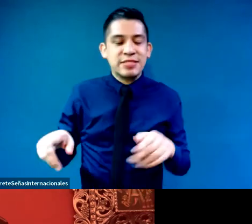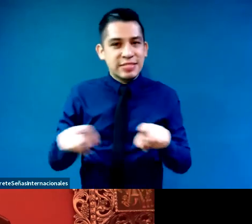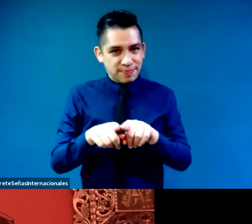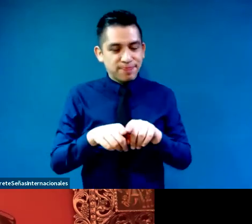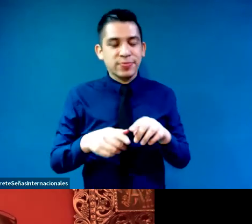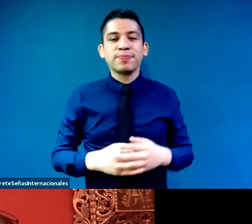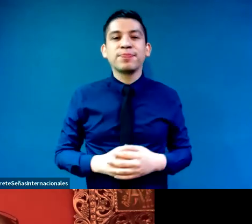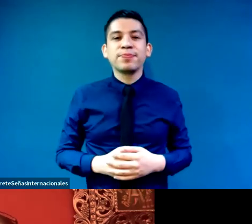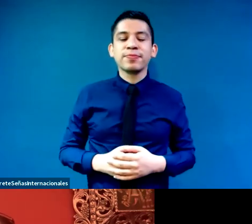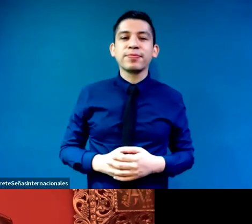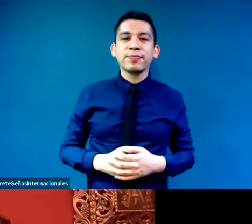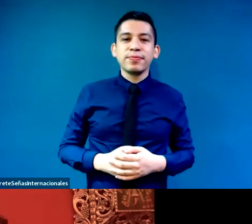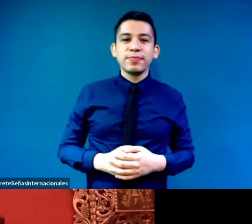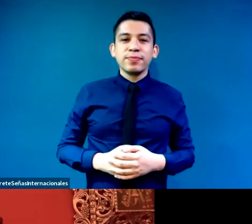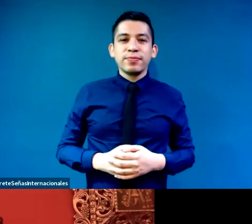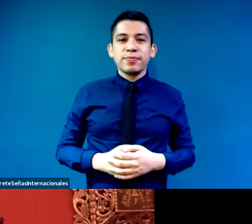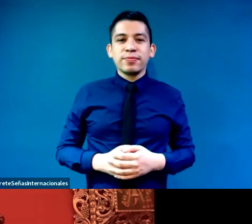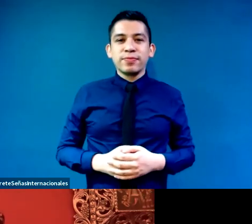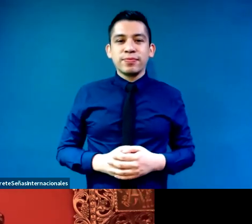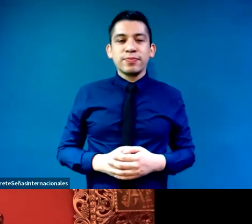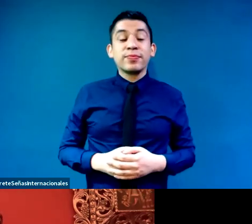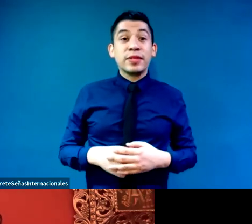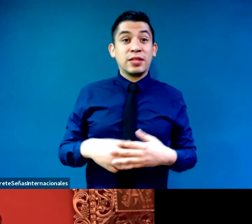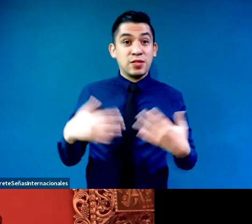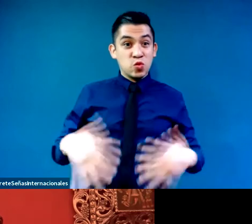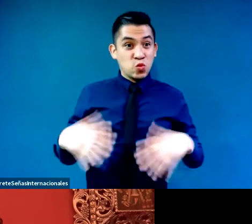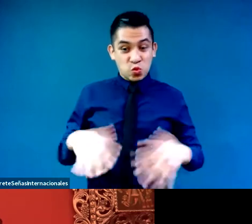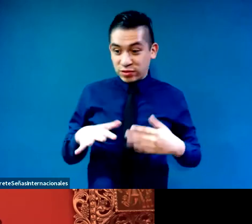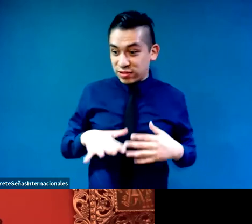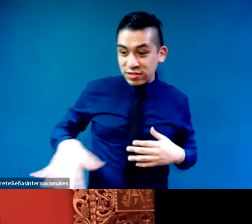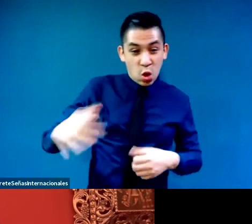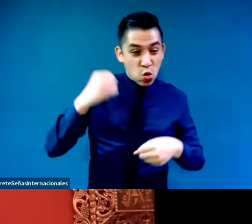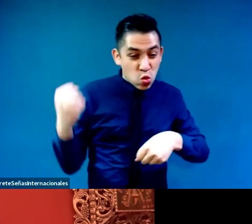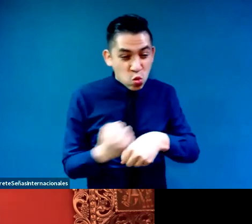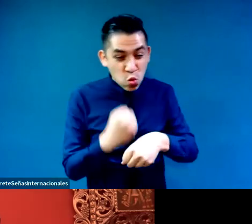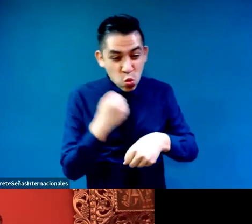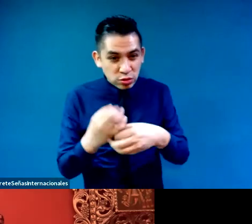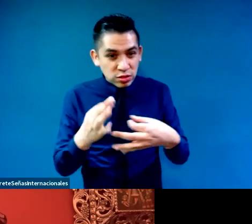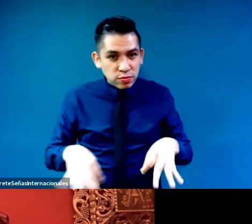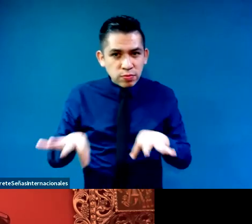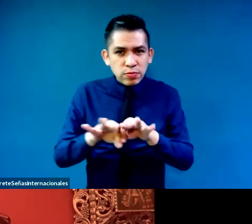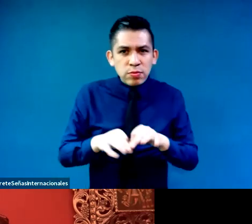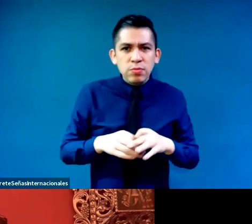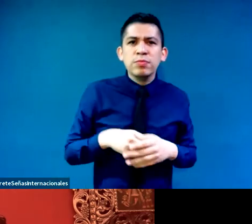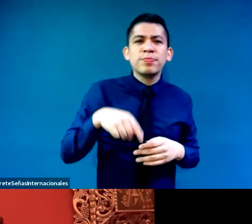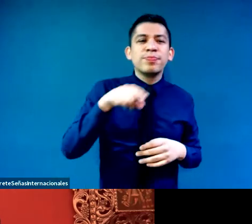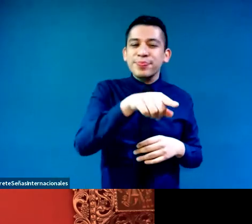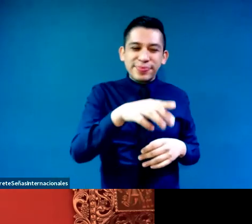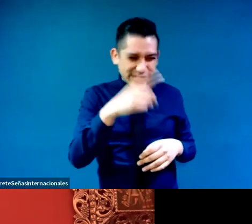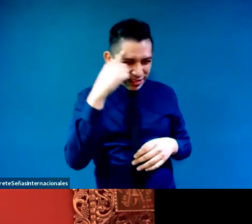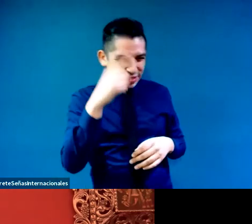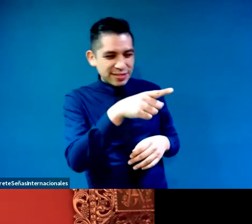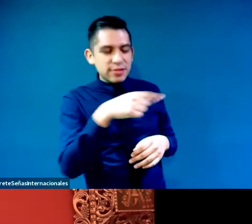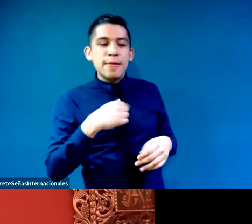than ever before. But let me just add a few reflections of mine to the very many interesting thoughts that you shared with